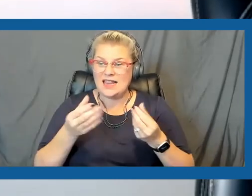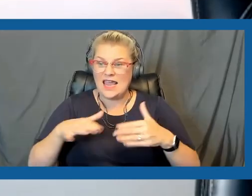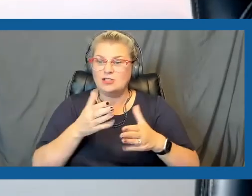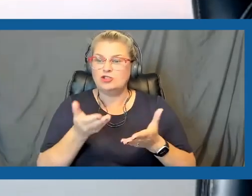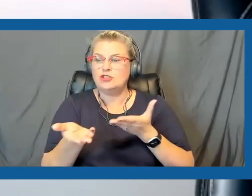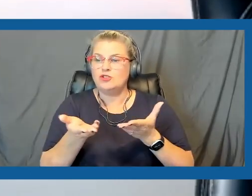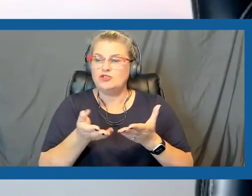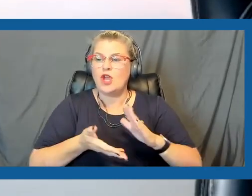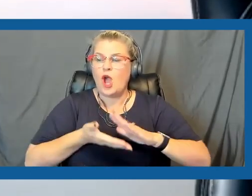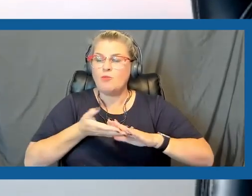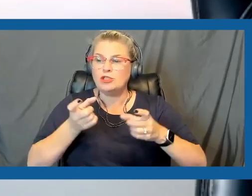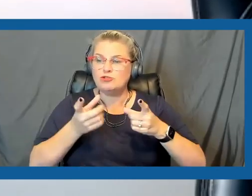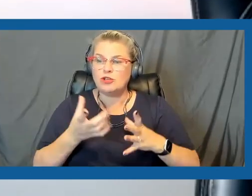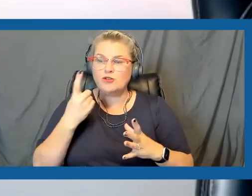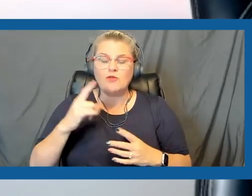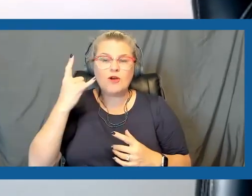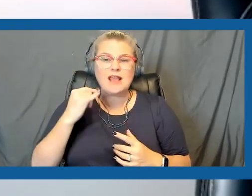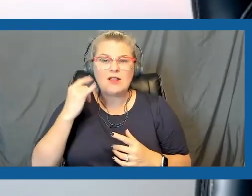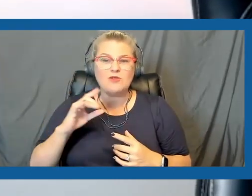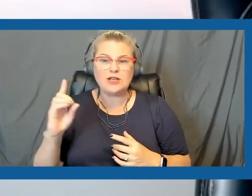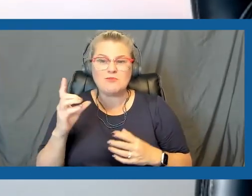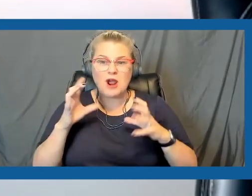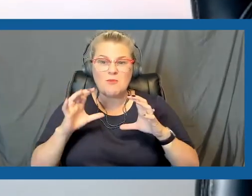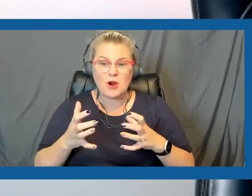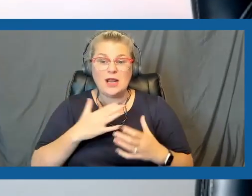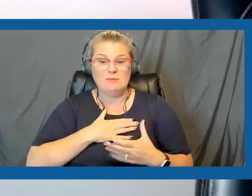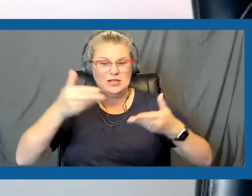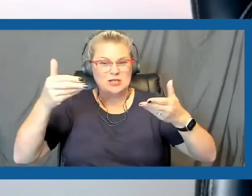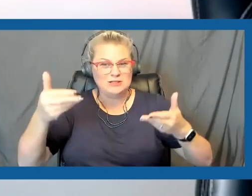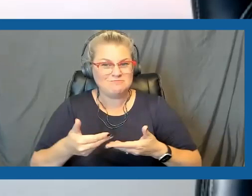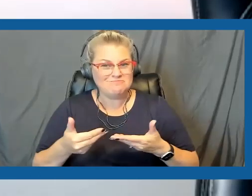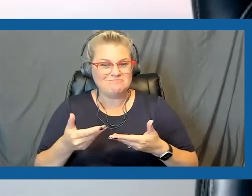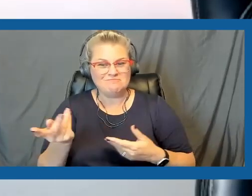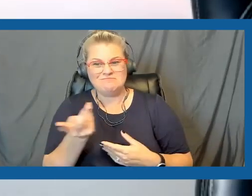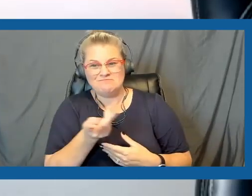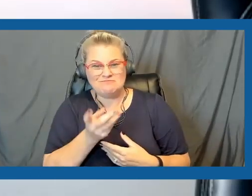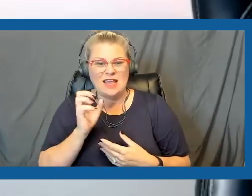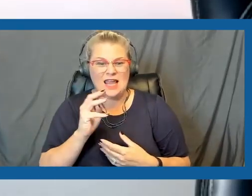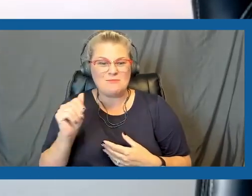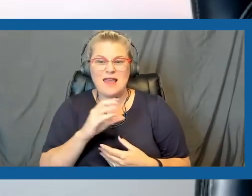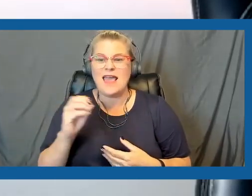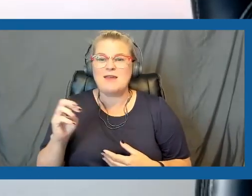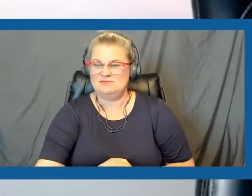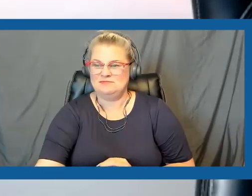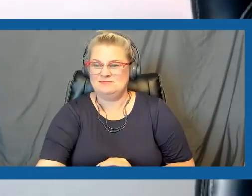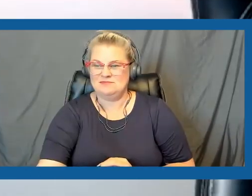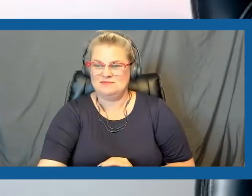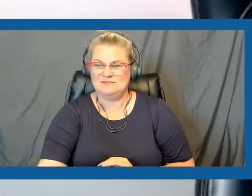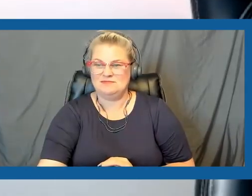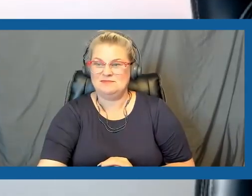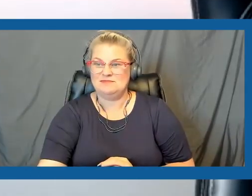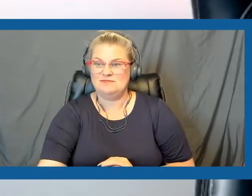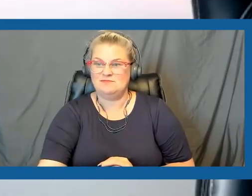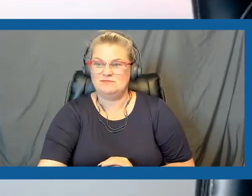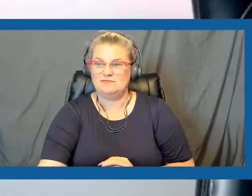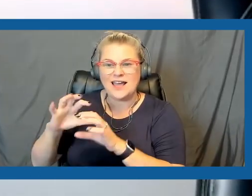California Democratic Party. Please join me in welcoming Mary Ann Andrews and Emma Harper. And it was the